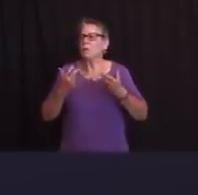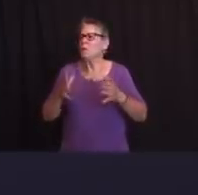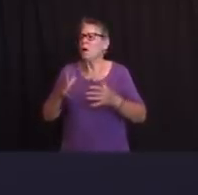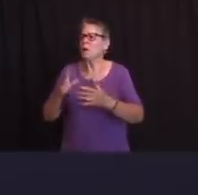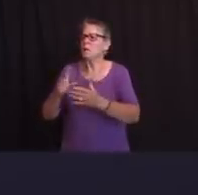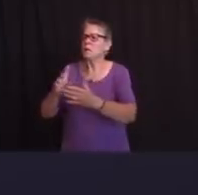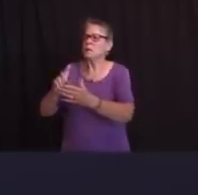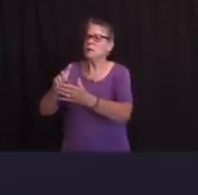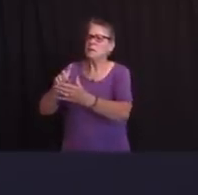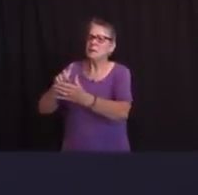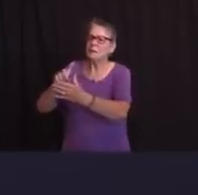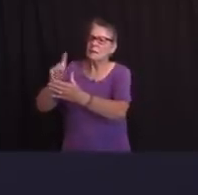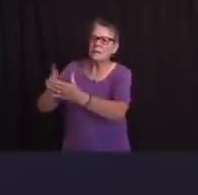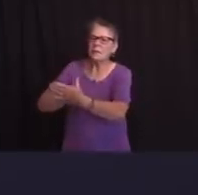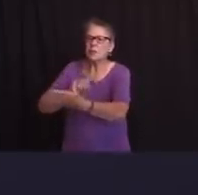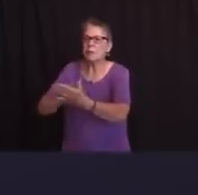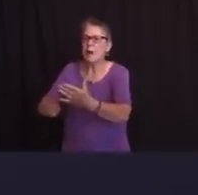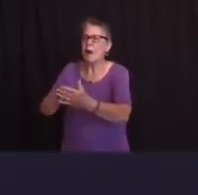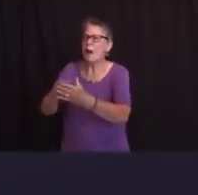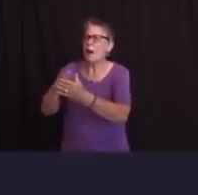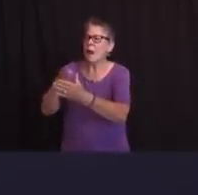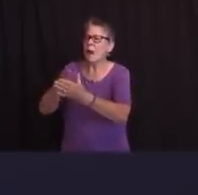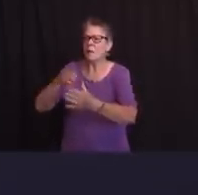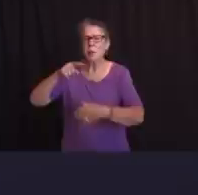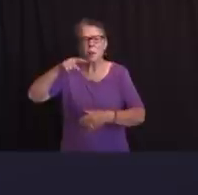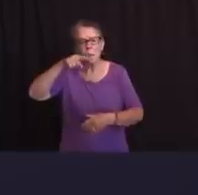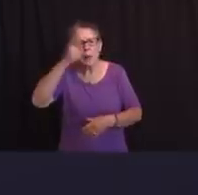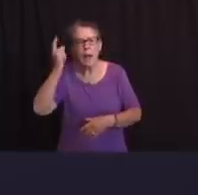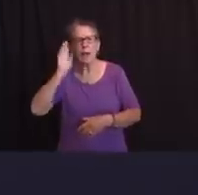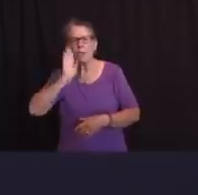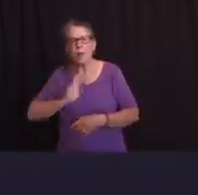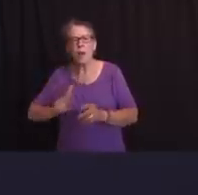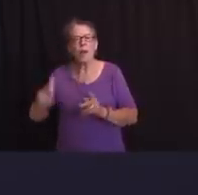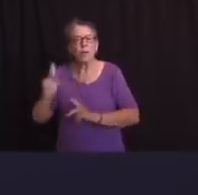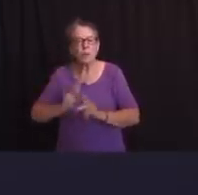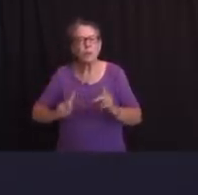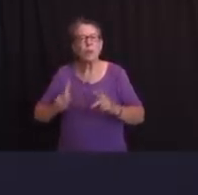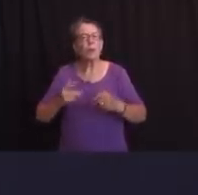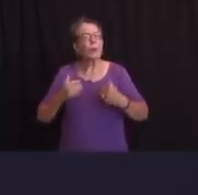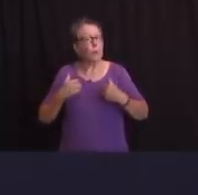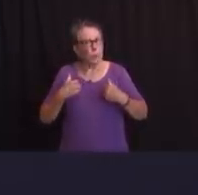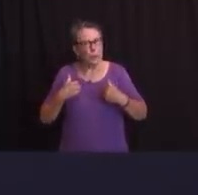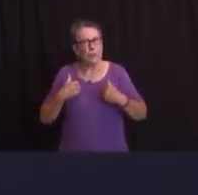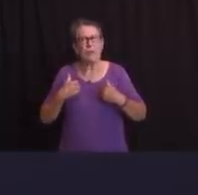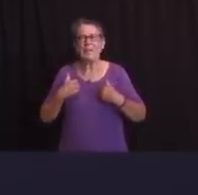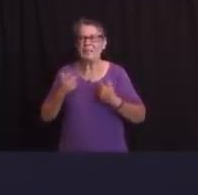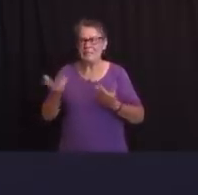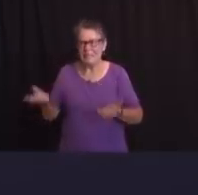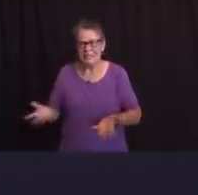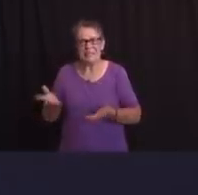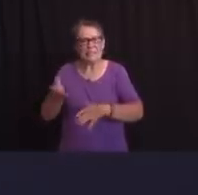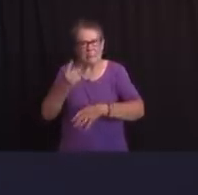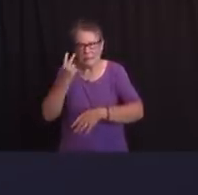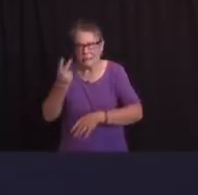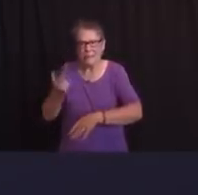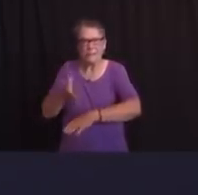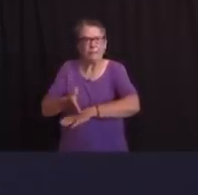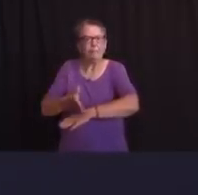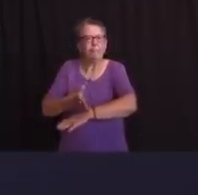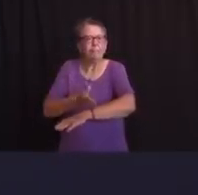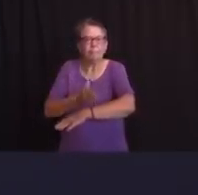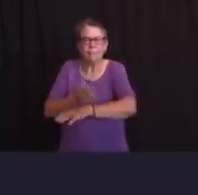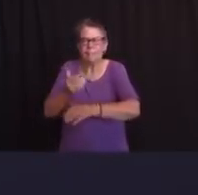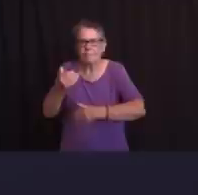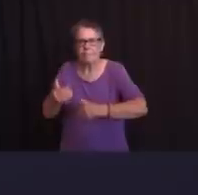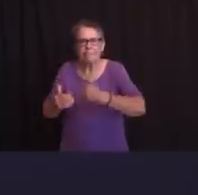and brown communities, where we're making progress. Judy went through with us this morning. We're making some good progress, but as it